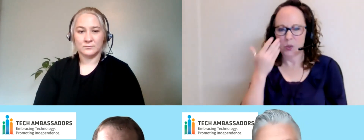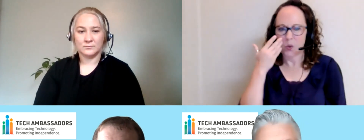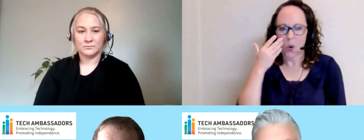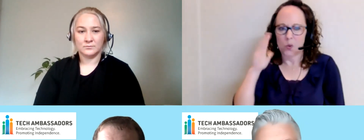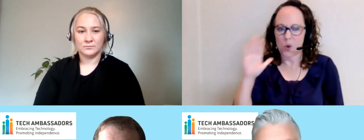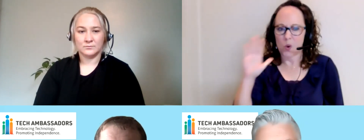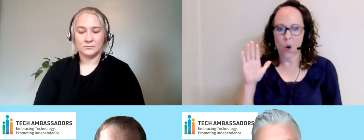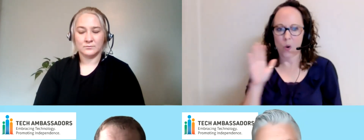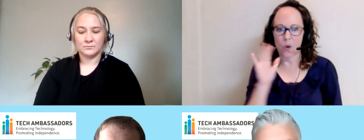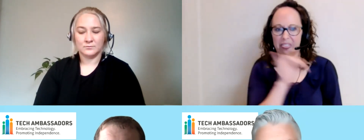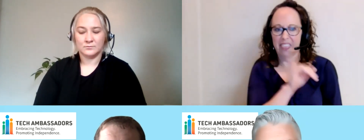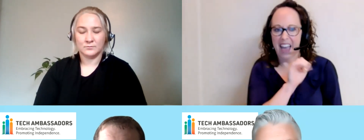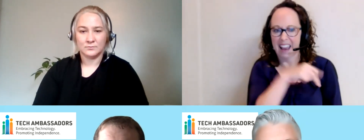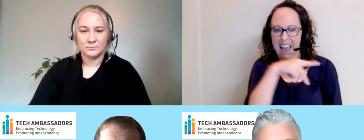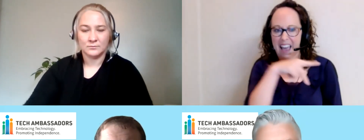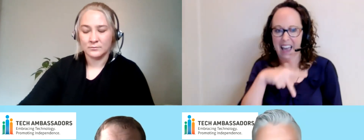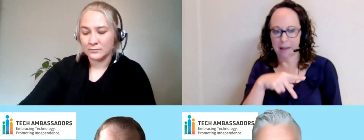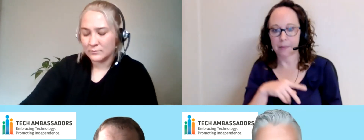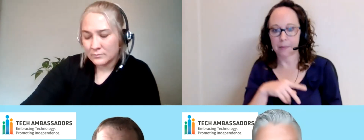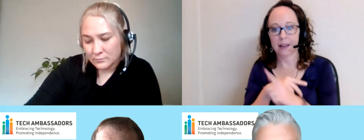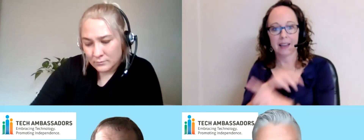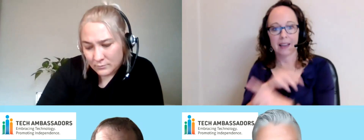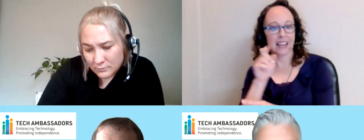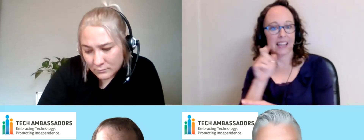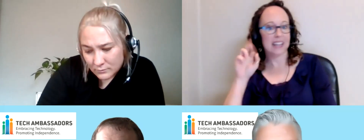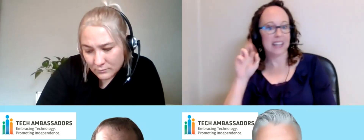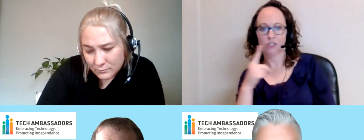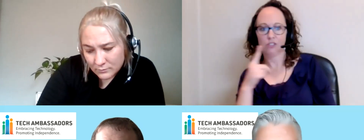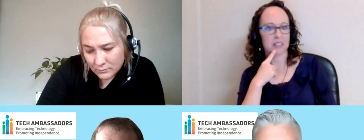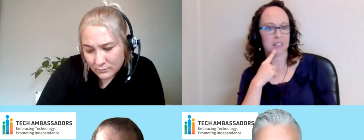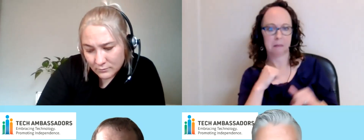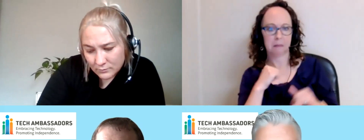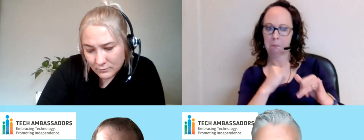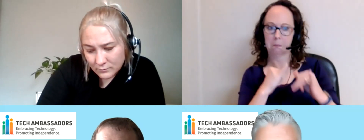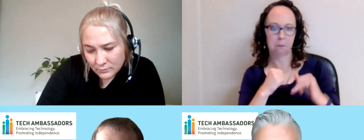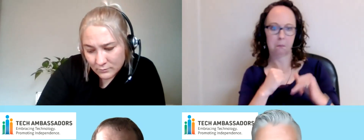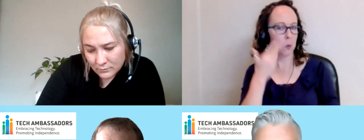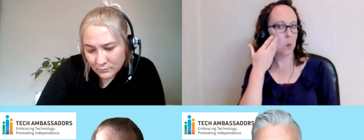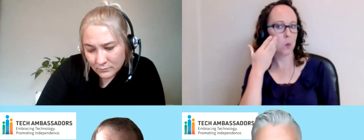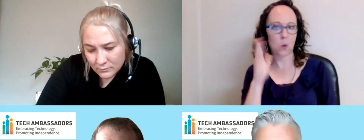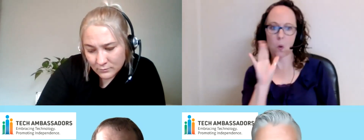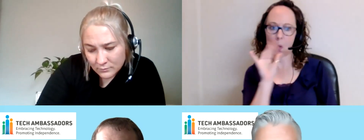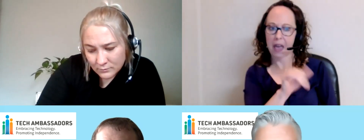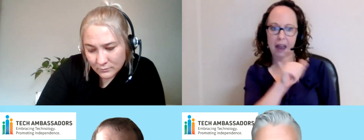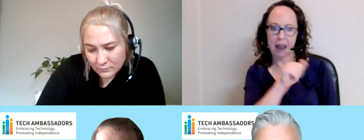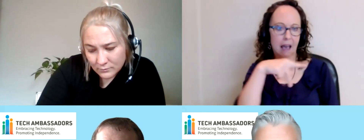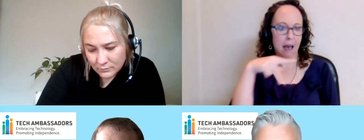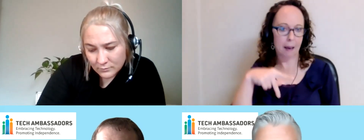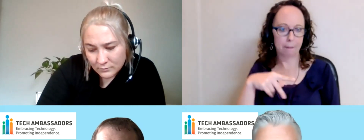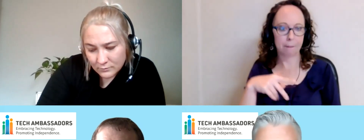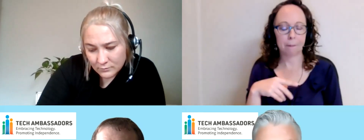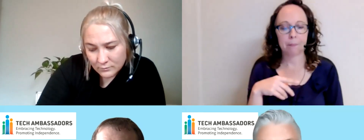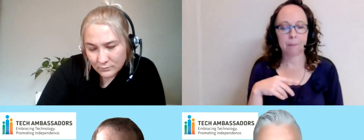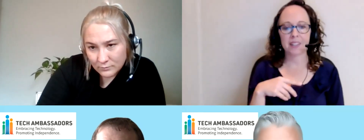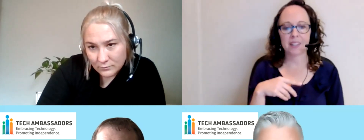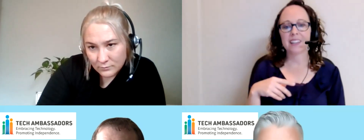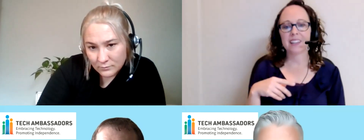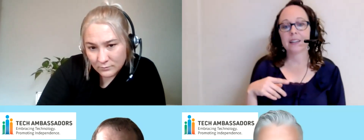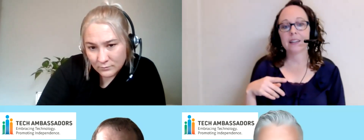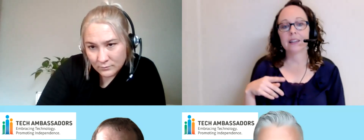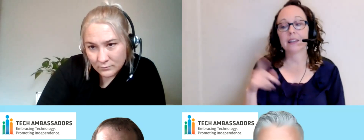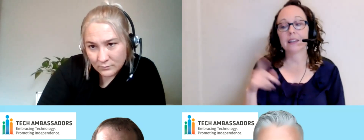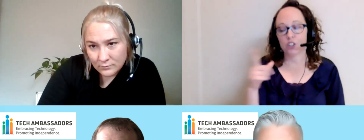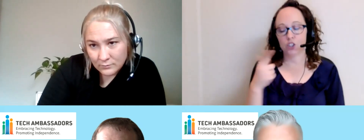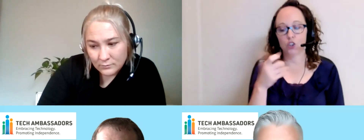an app I'm I know, familiar but with I either. want something like that on my computer because